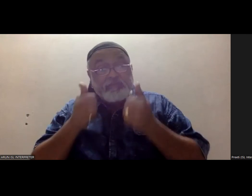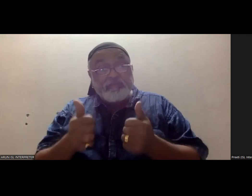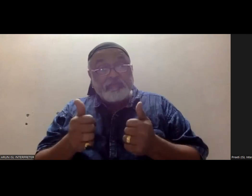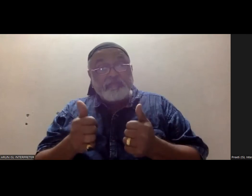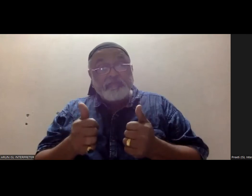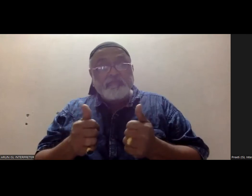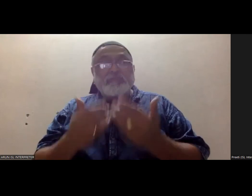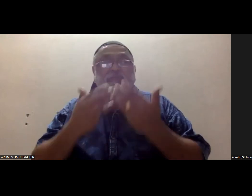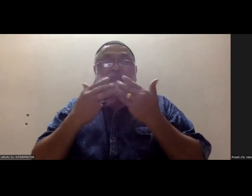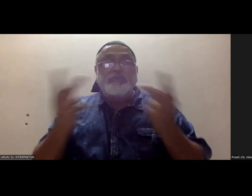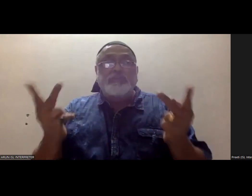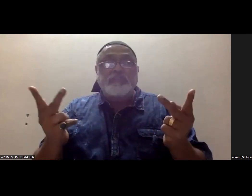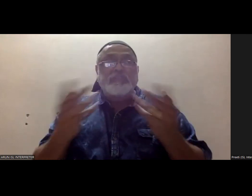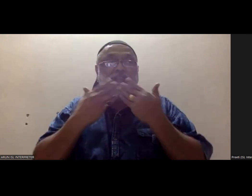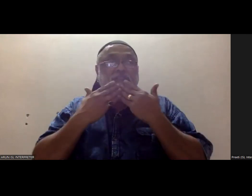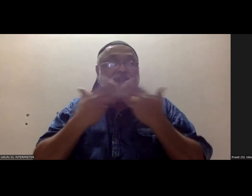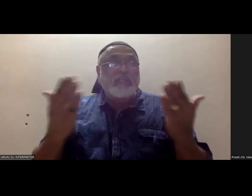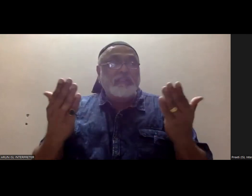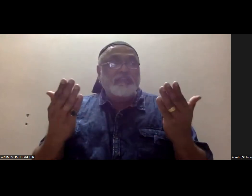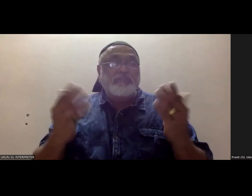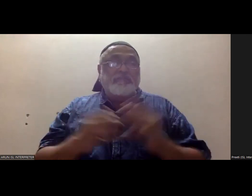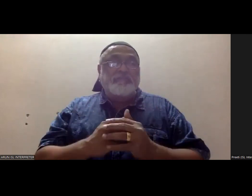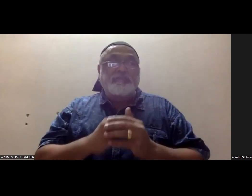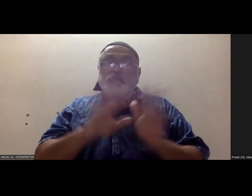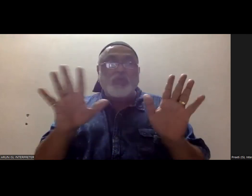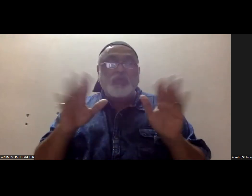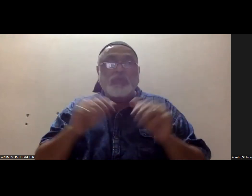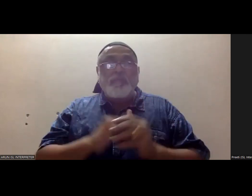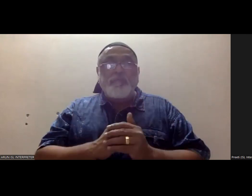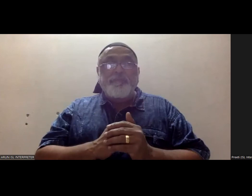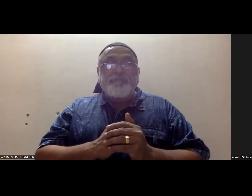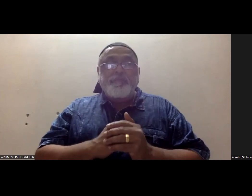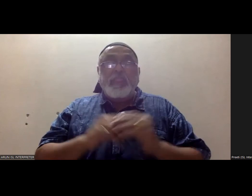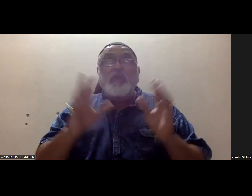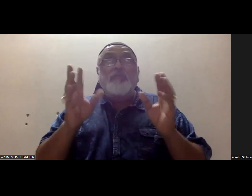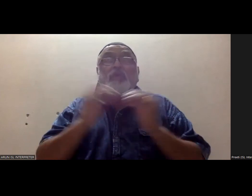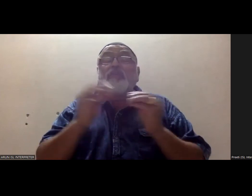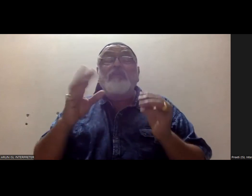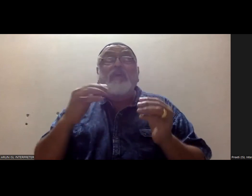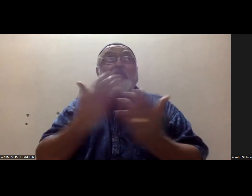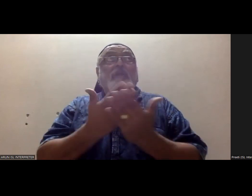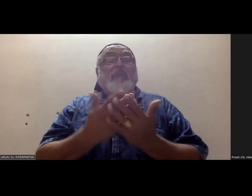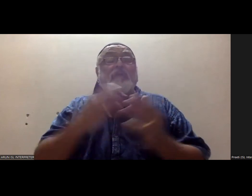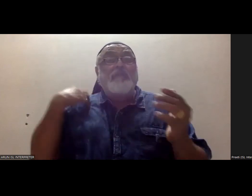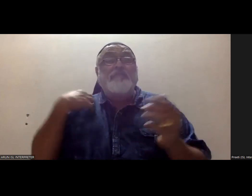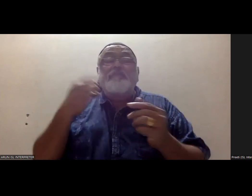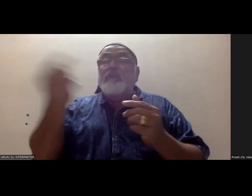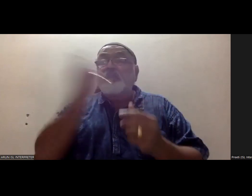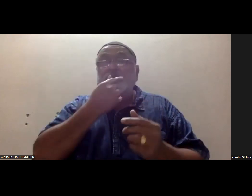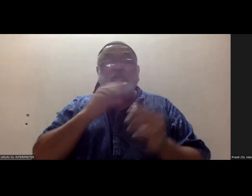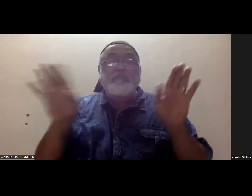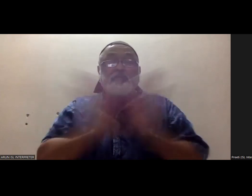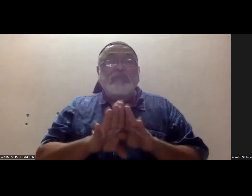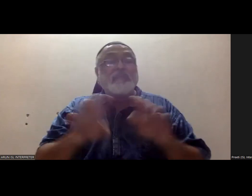Okay, then thank you so much. No more concerns for the assignments will be taken up. Those who are present are witnesses that we have dealt with this lecture